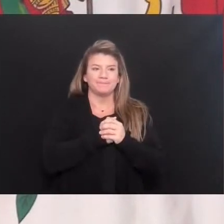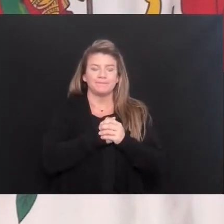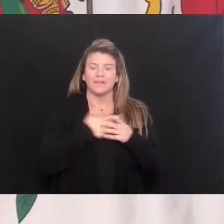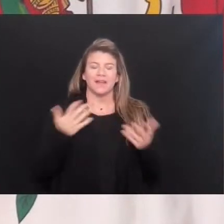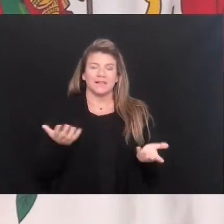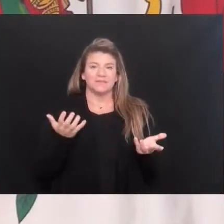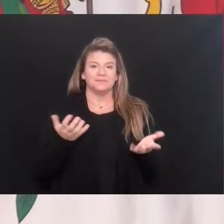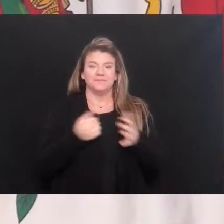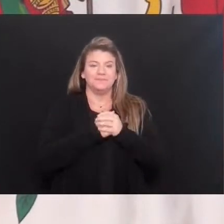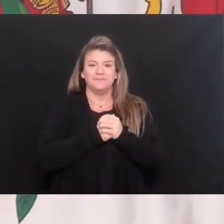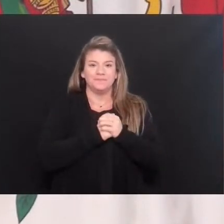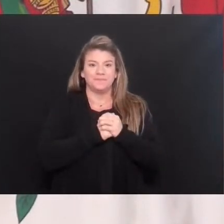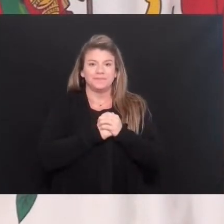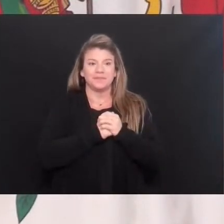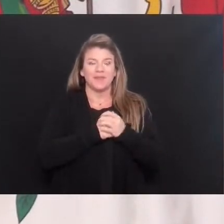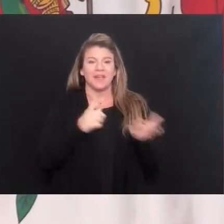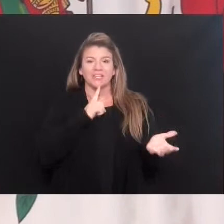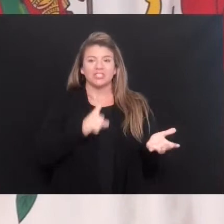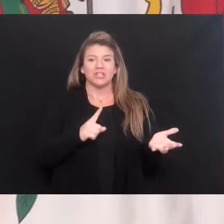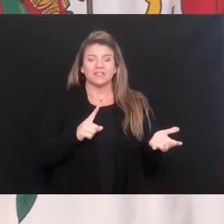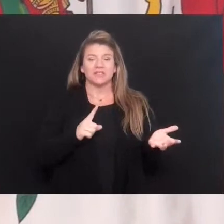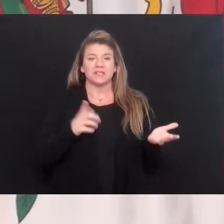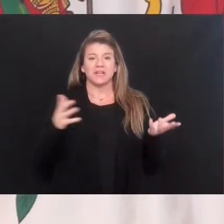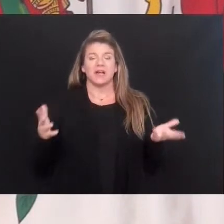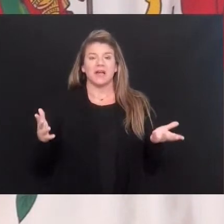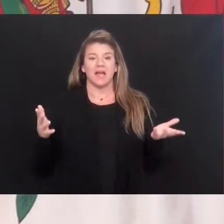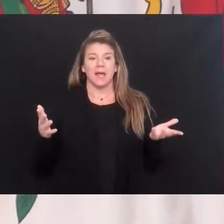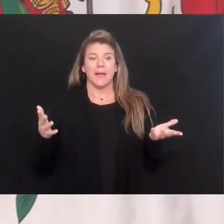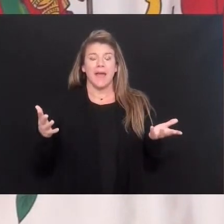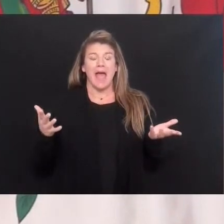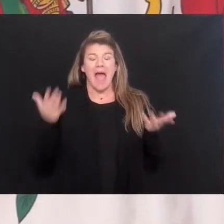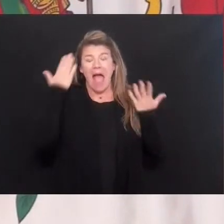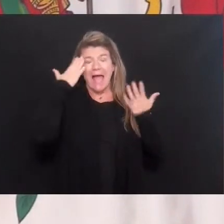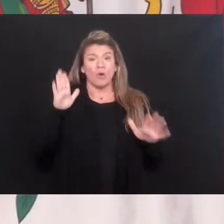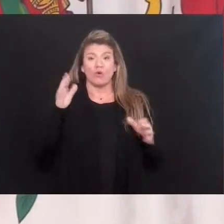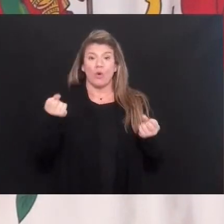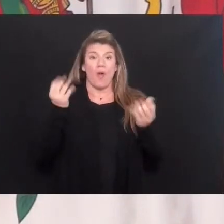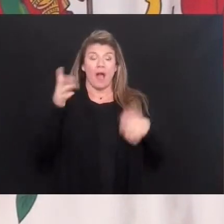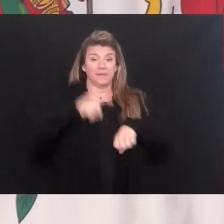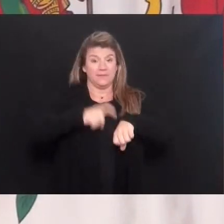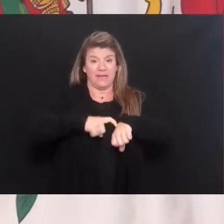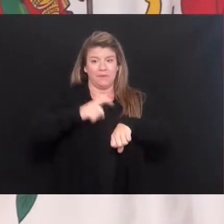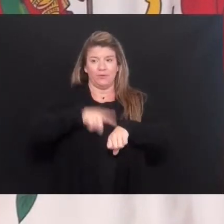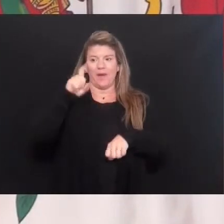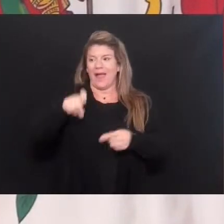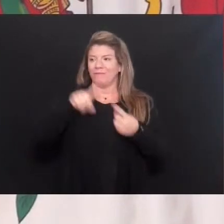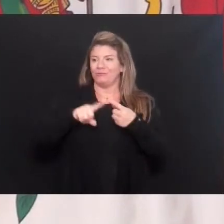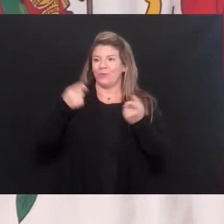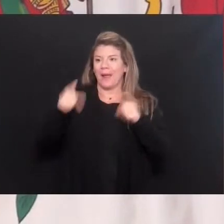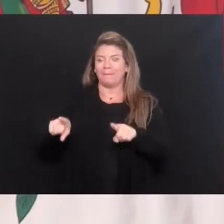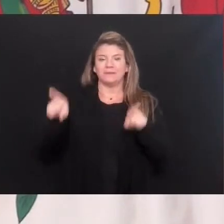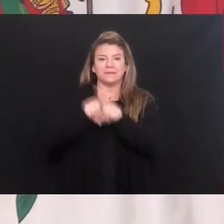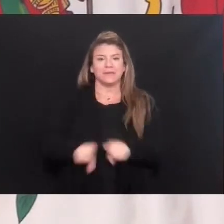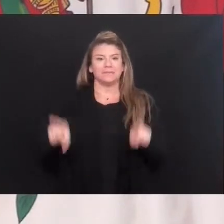man, it's just, I mean, I don't know how many times we're going to have to go through the same thing,